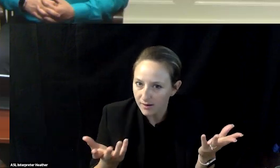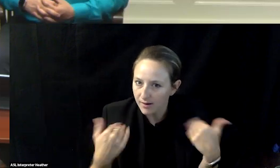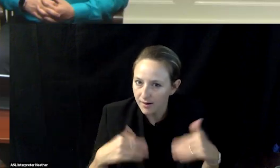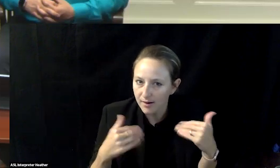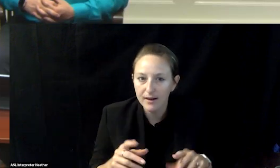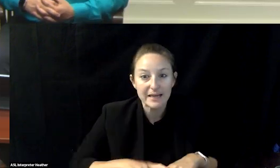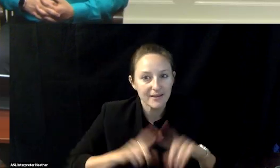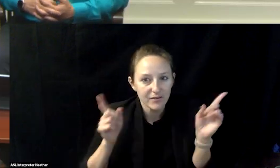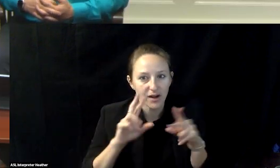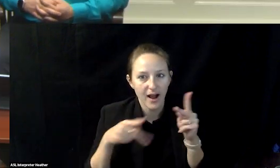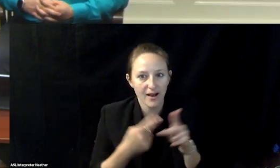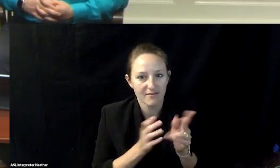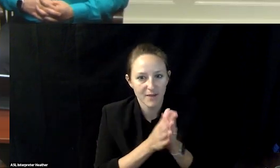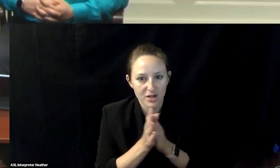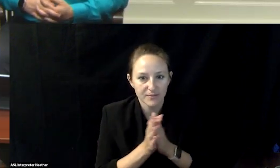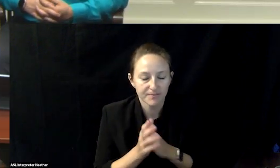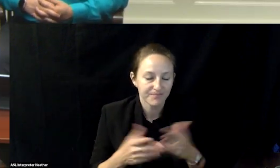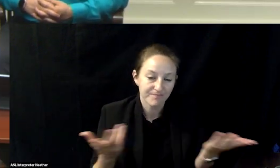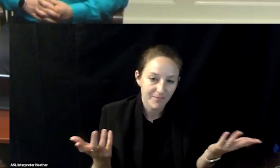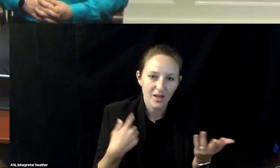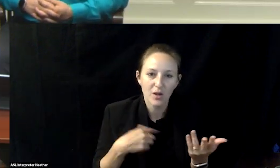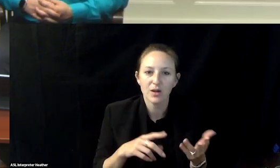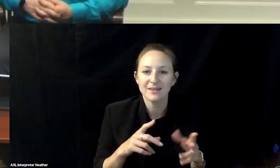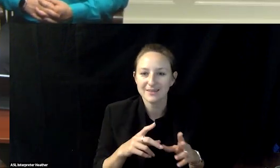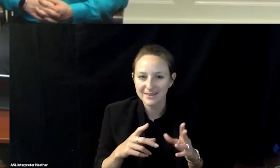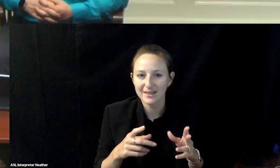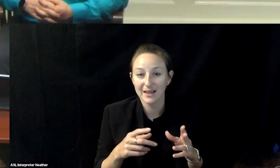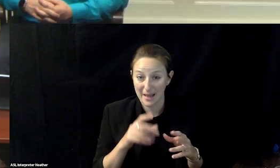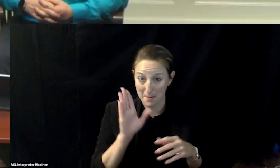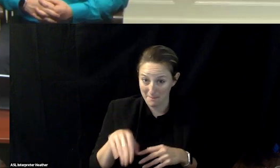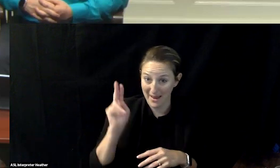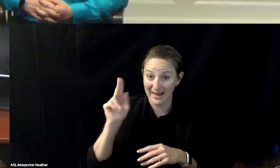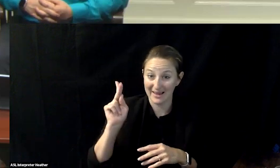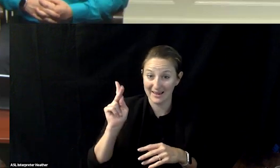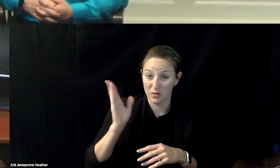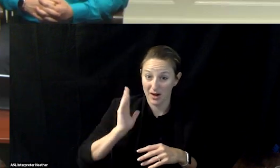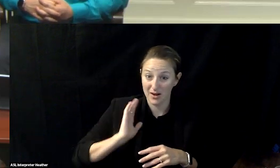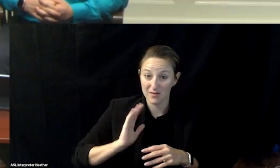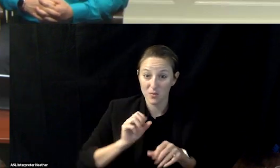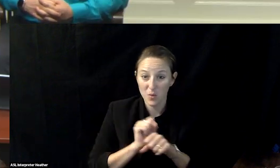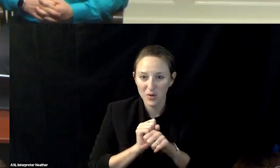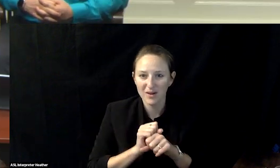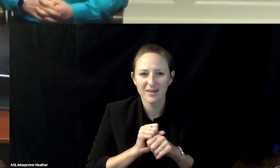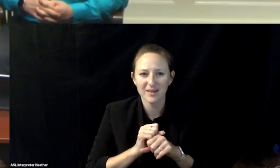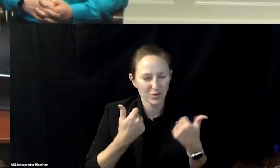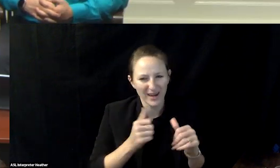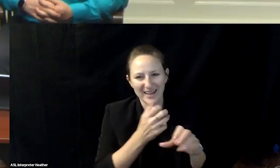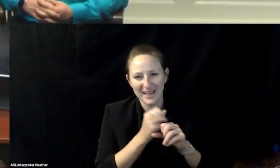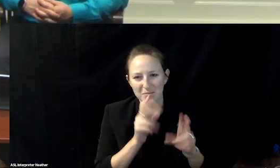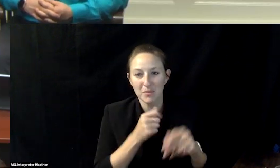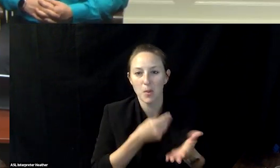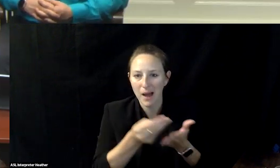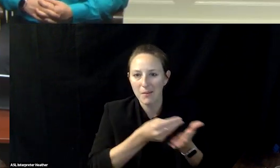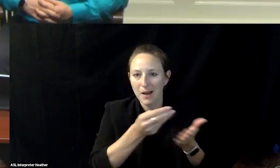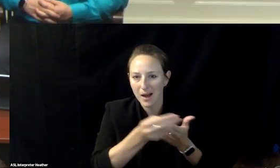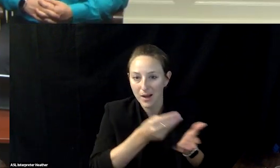It's like we're trying to get people to buy our products in a bank. Here, we just want to help people find a job